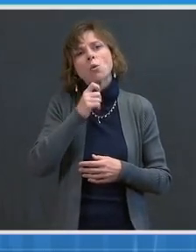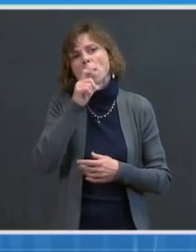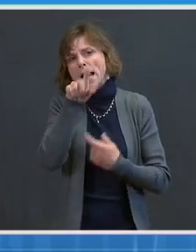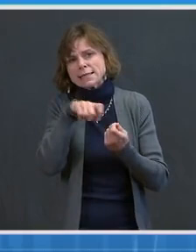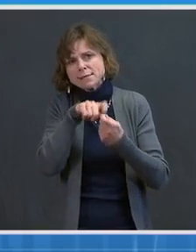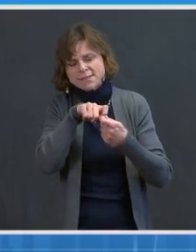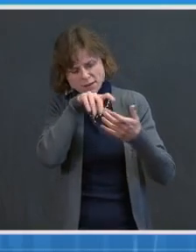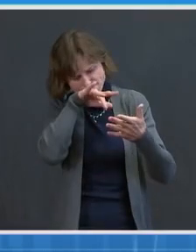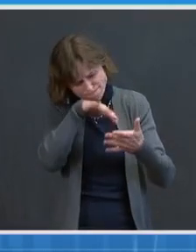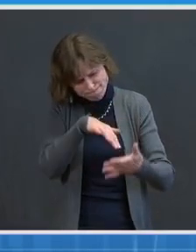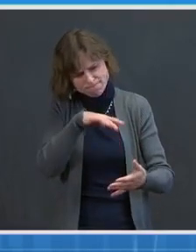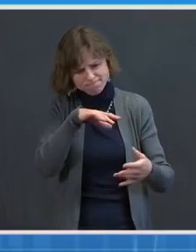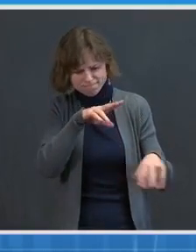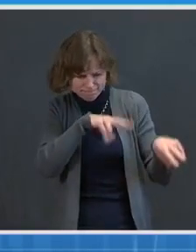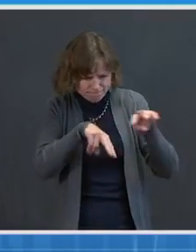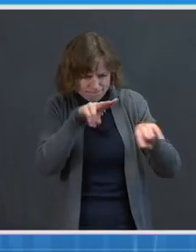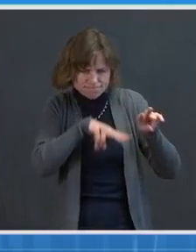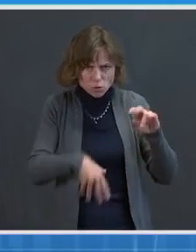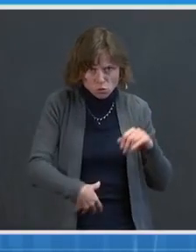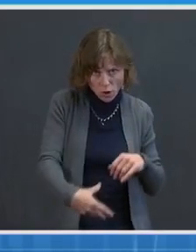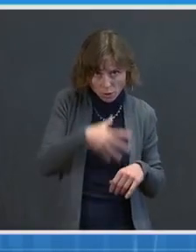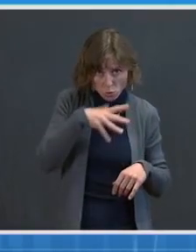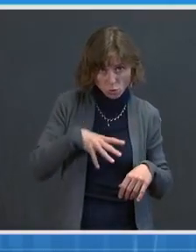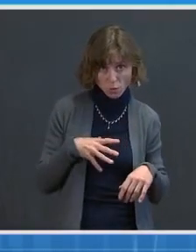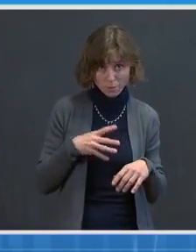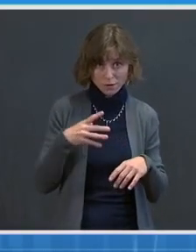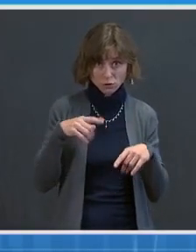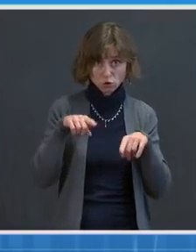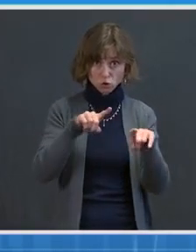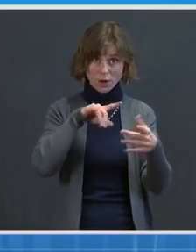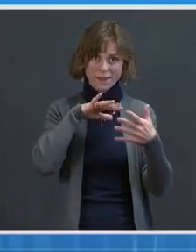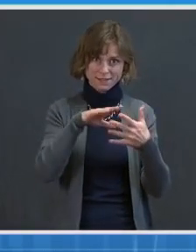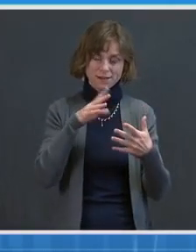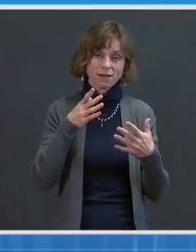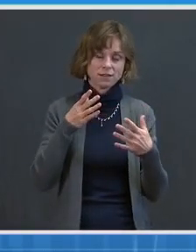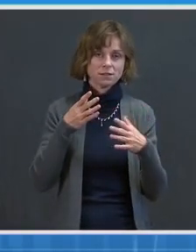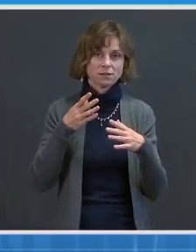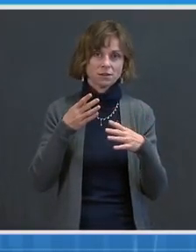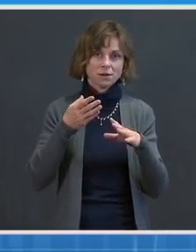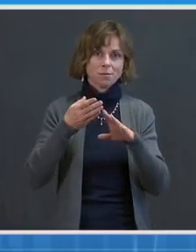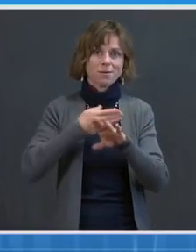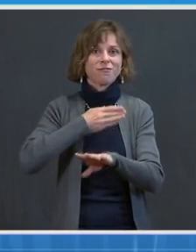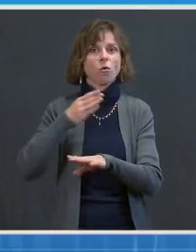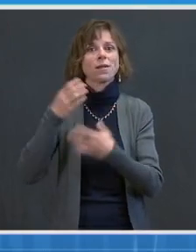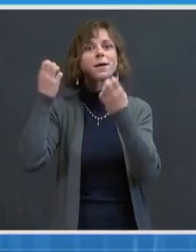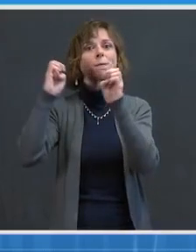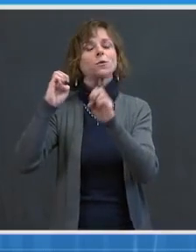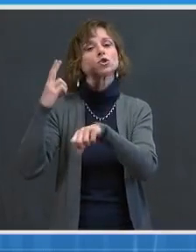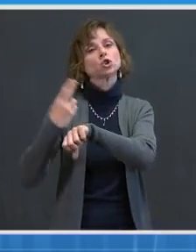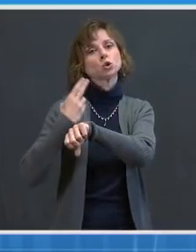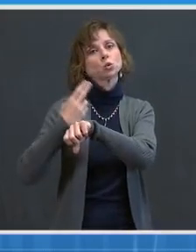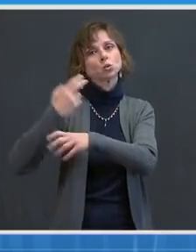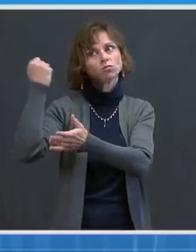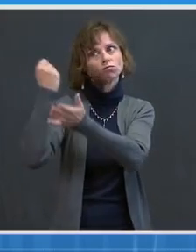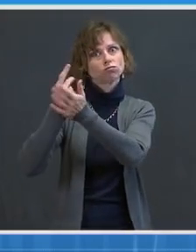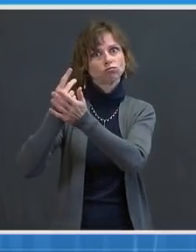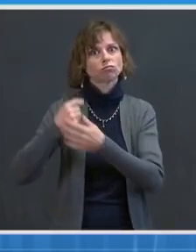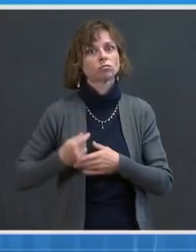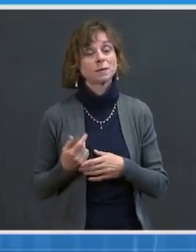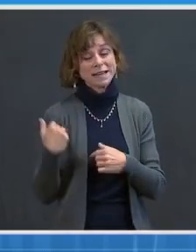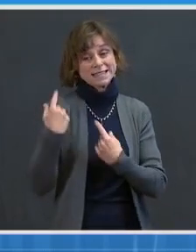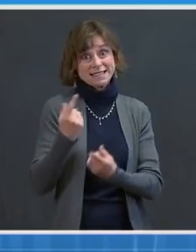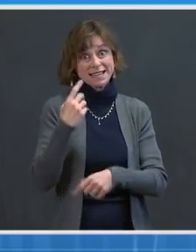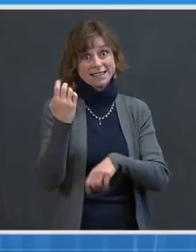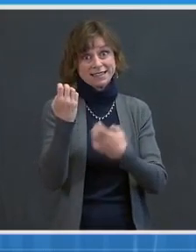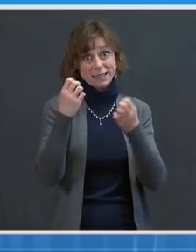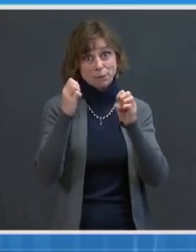women in the studies which led up to the EUA, since the EUA, several thousands of